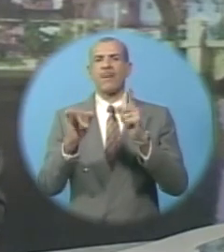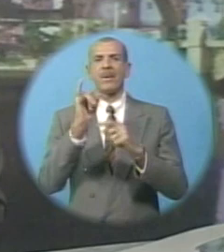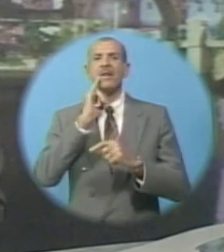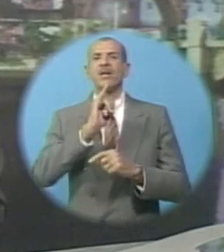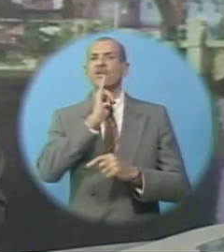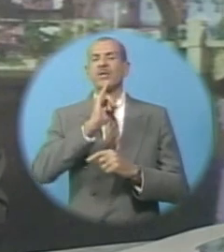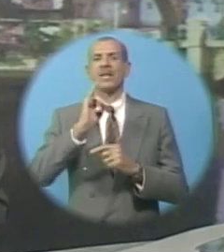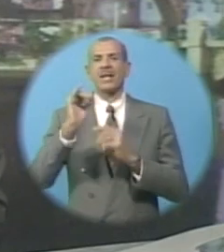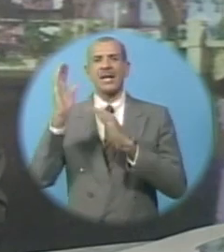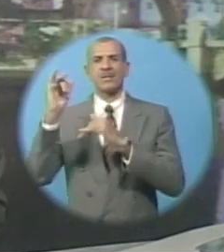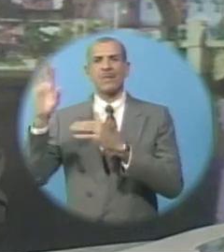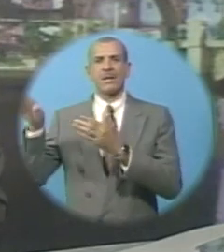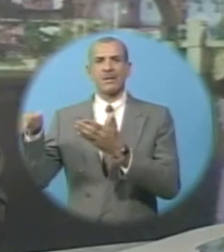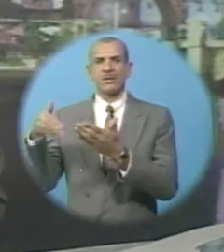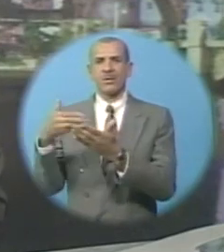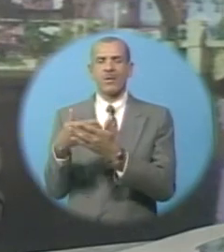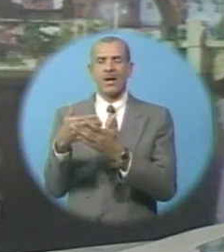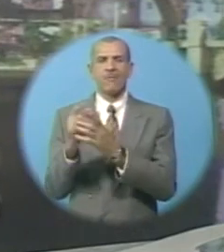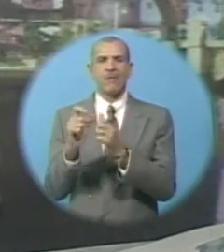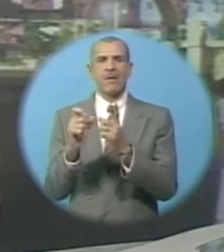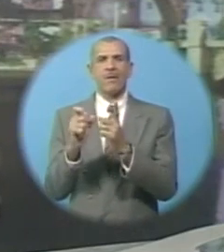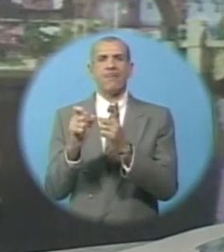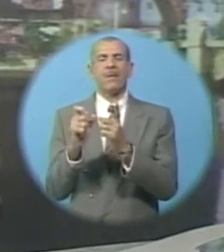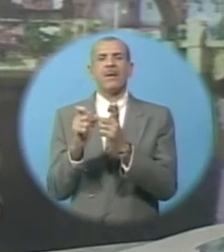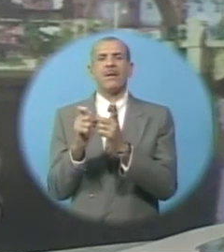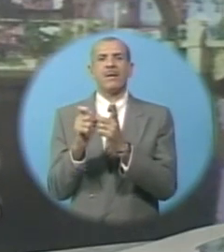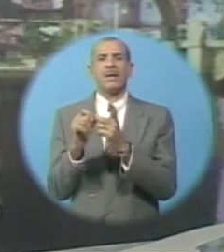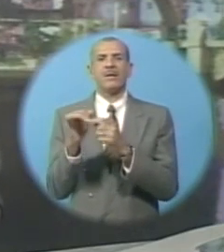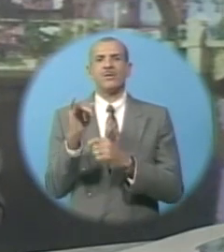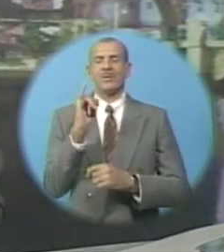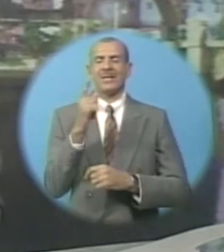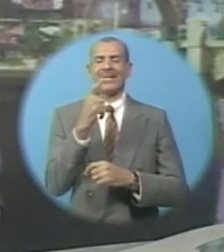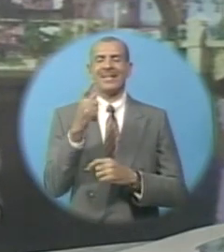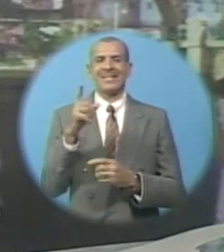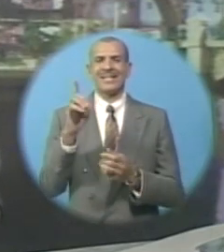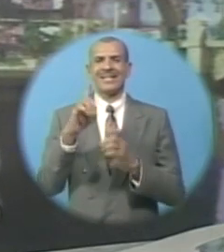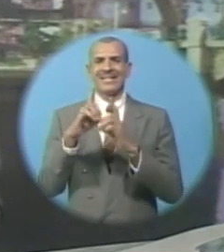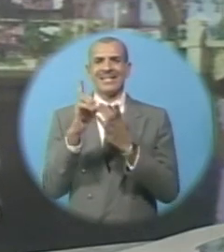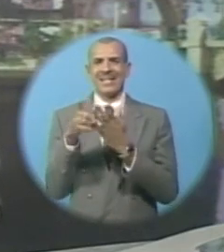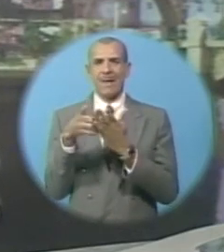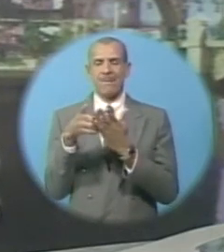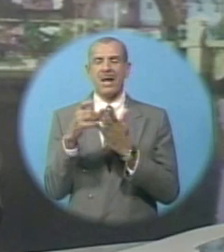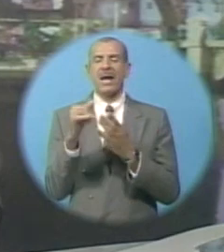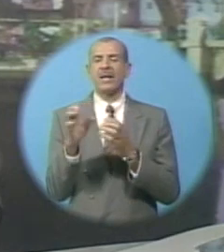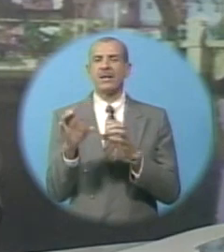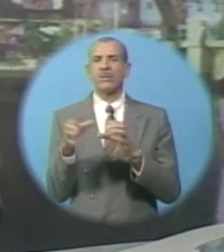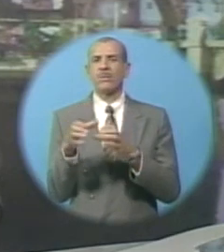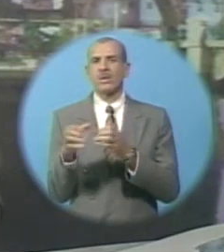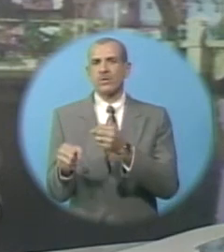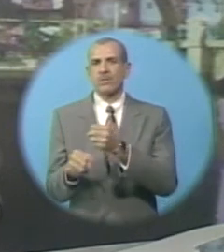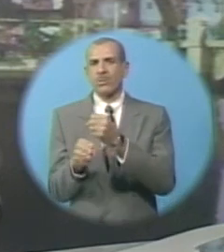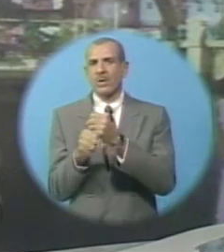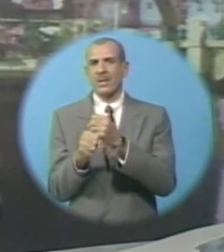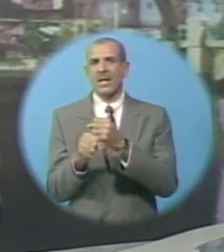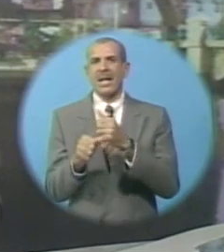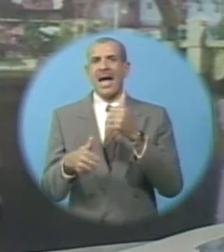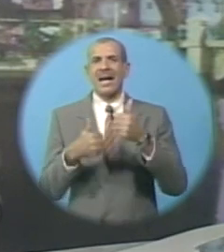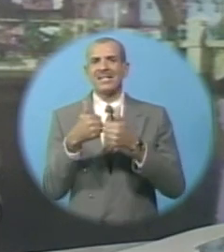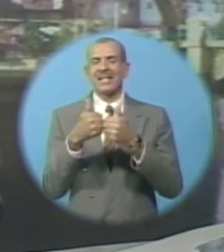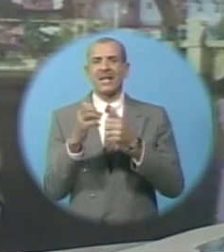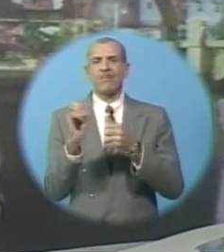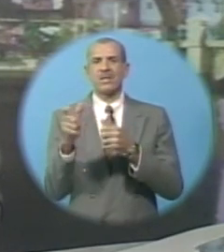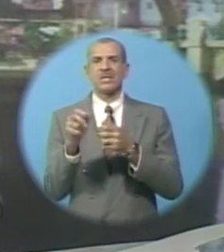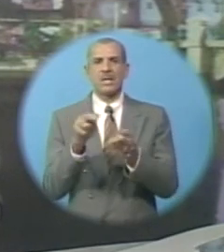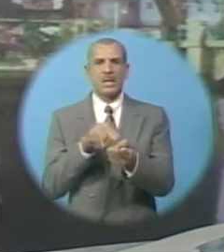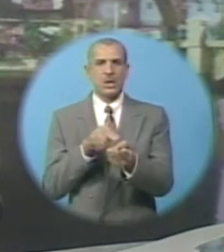early December to train the hospital's physicians in its use. The foundation will also sponsor a group of accident and emergency